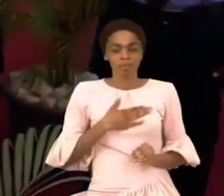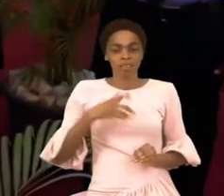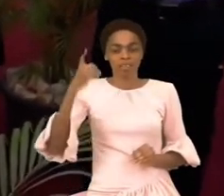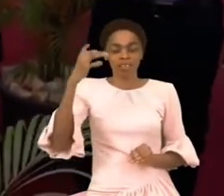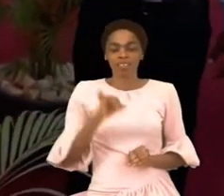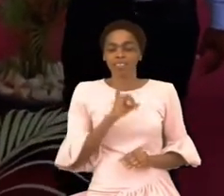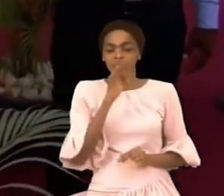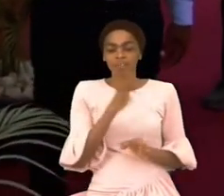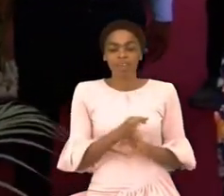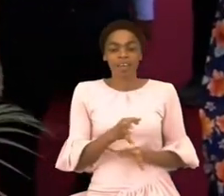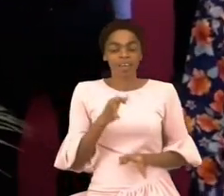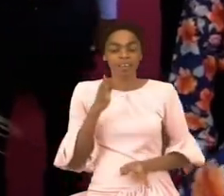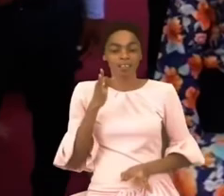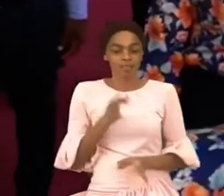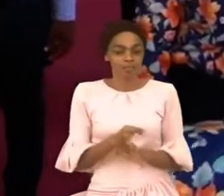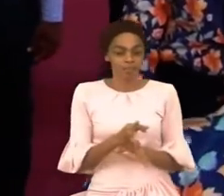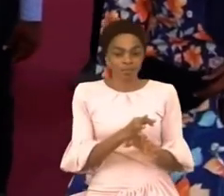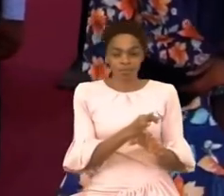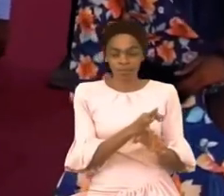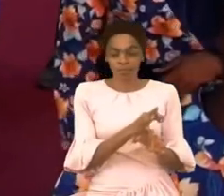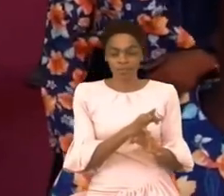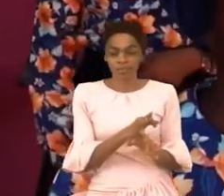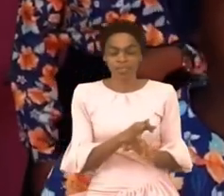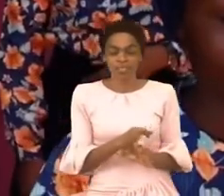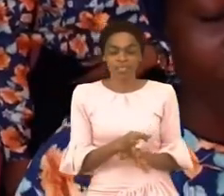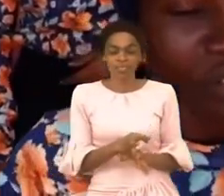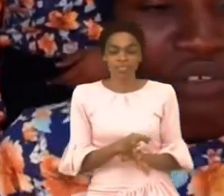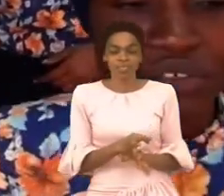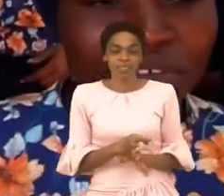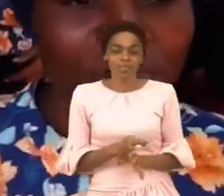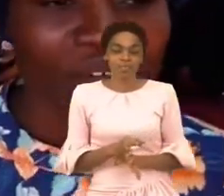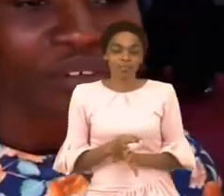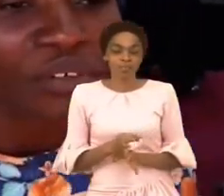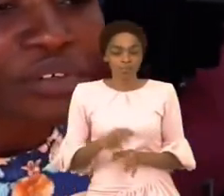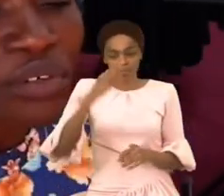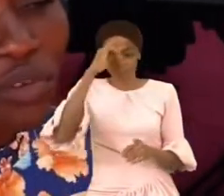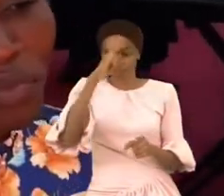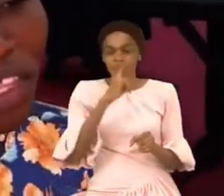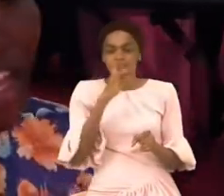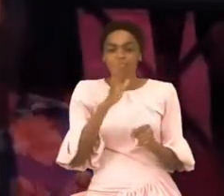faithful, His promise is true.